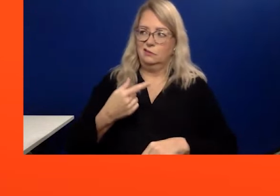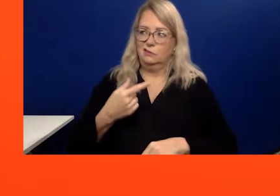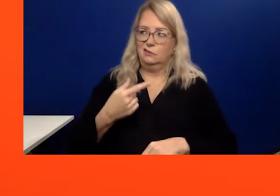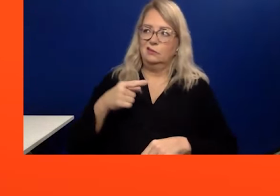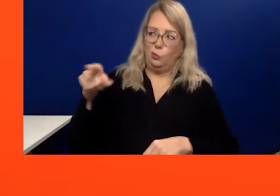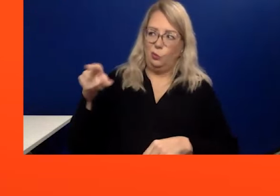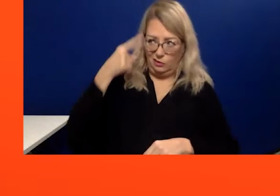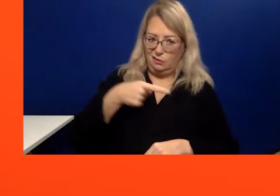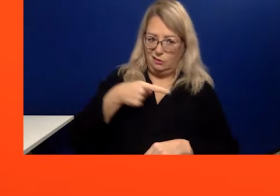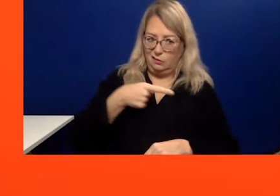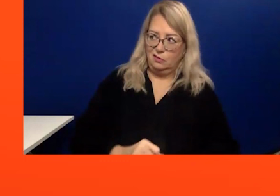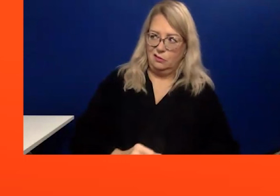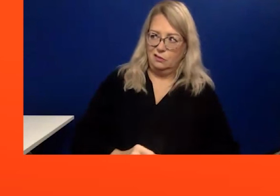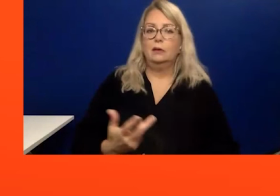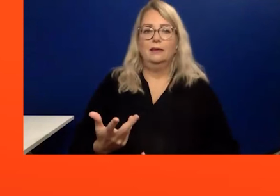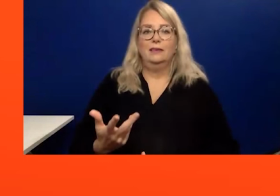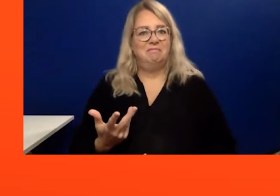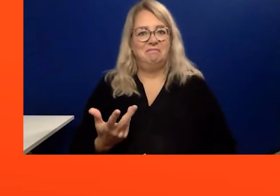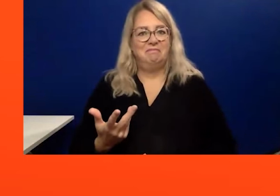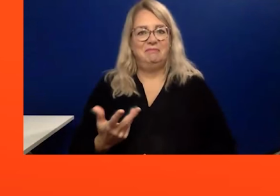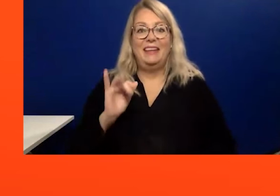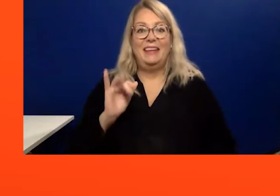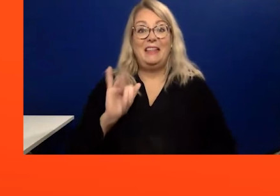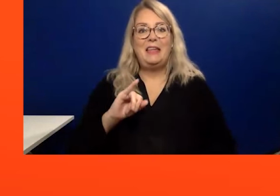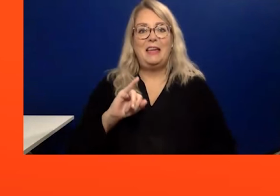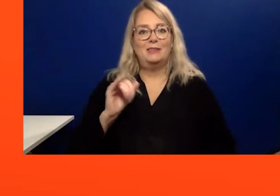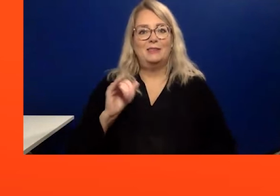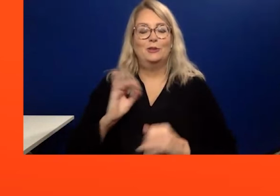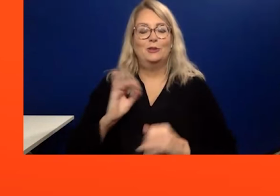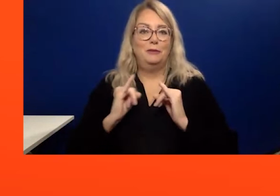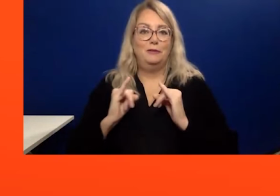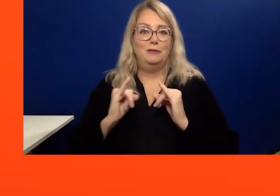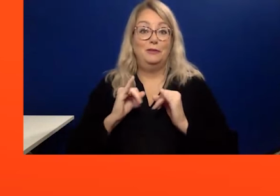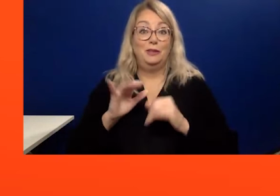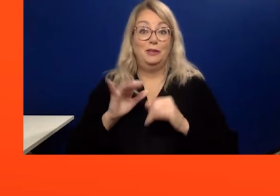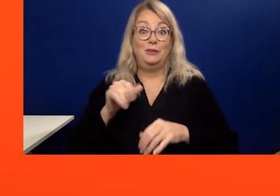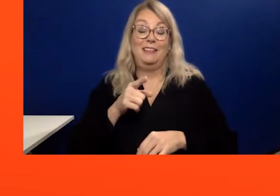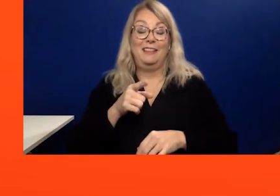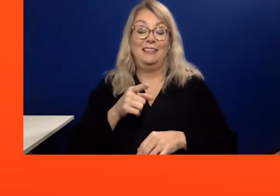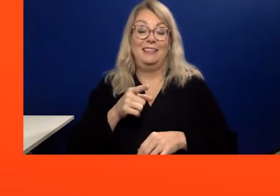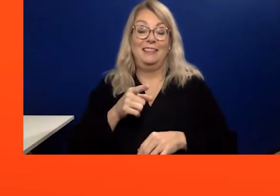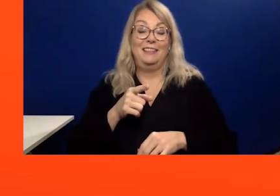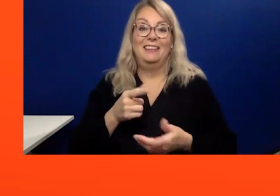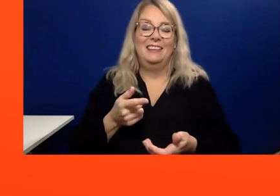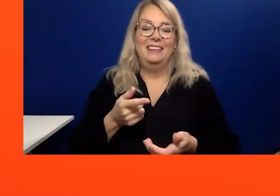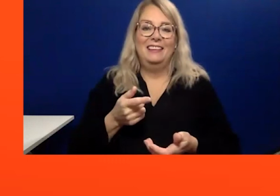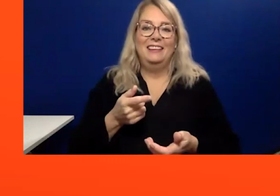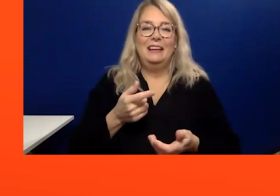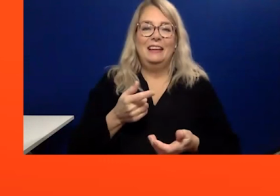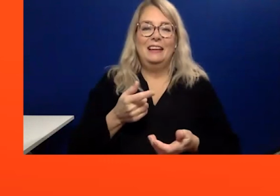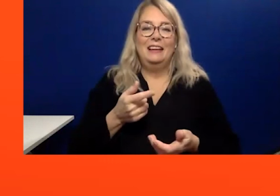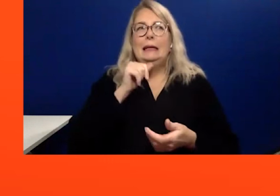Well, right? That's essentially the job interview. That's reality, right? Or not interview,